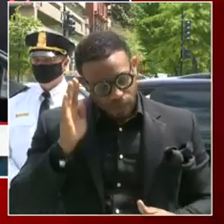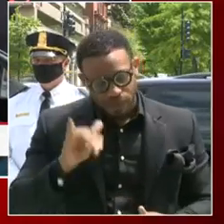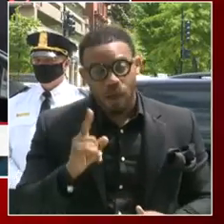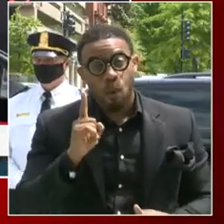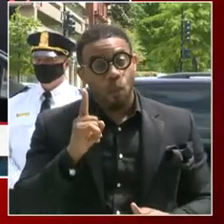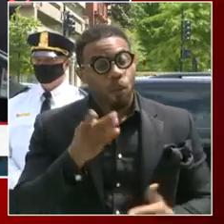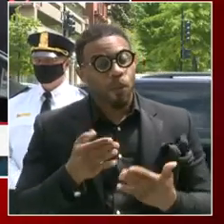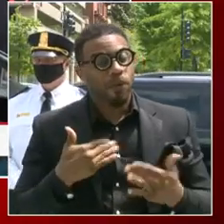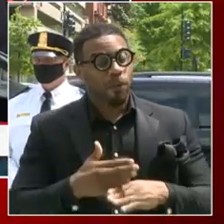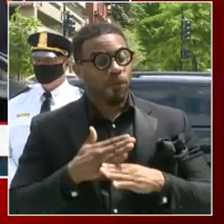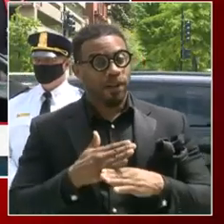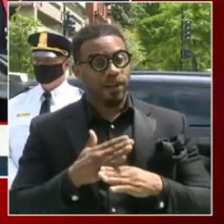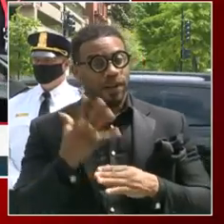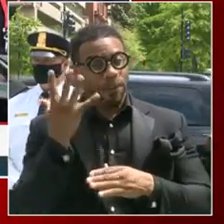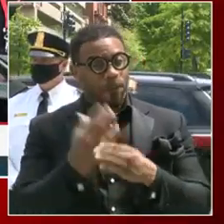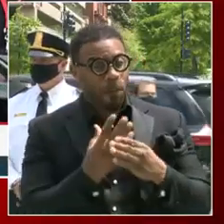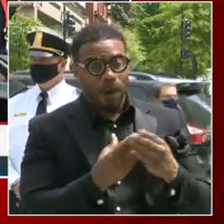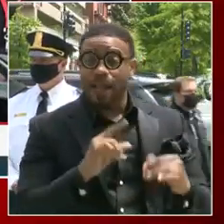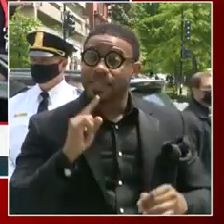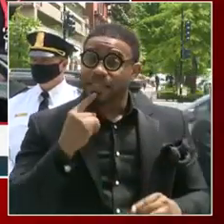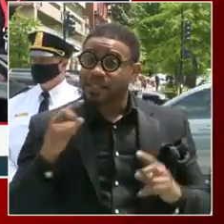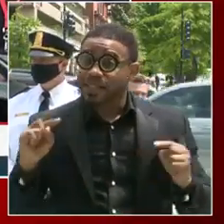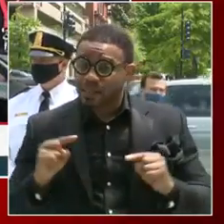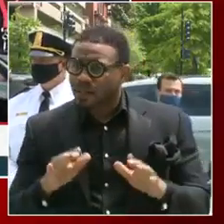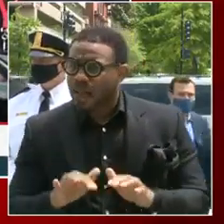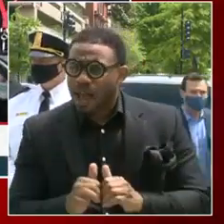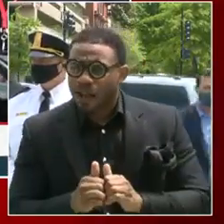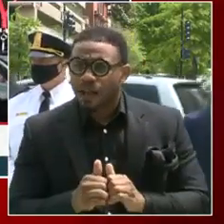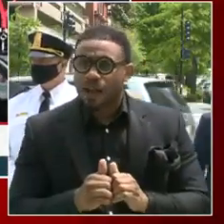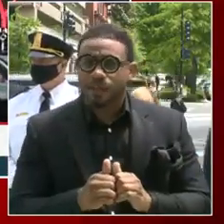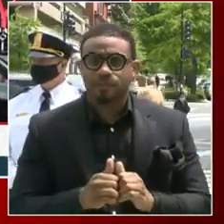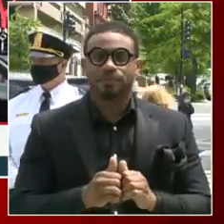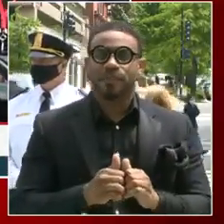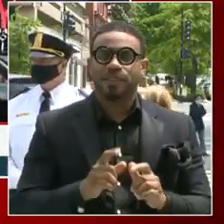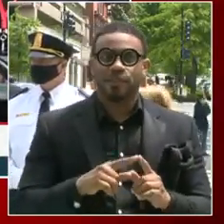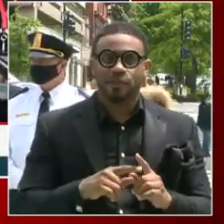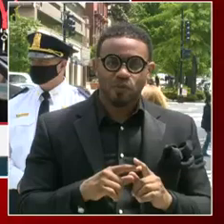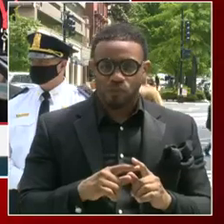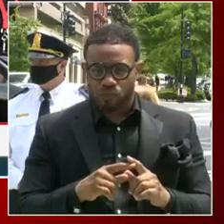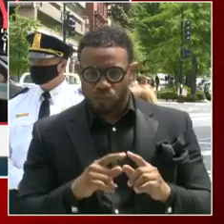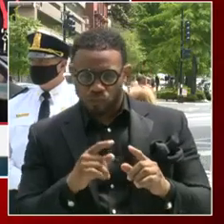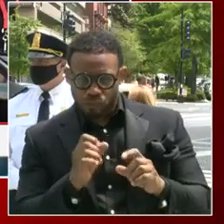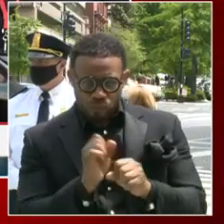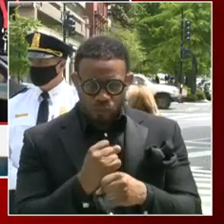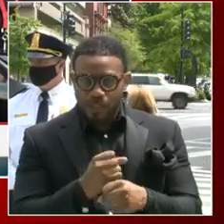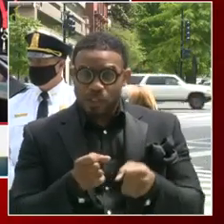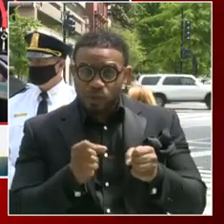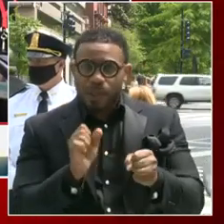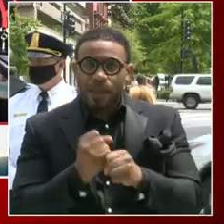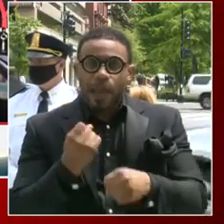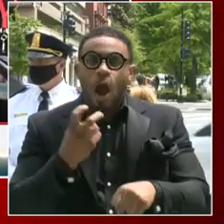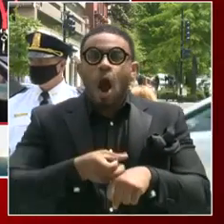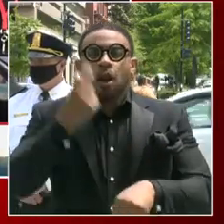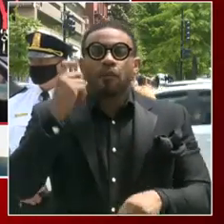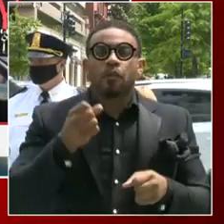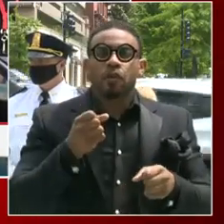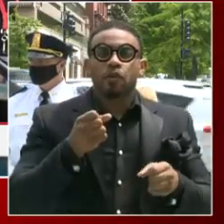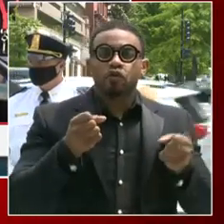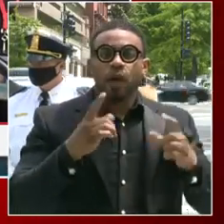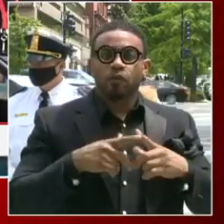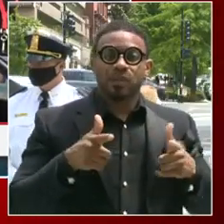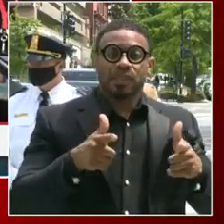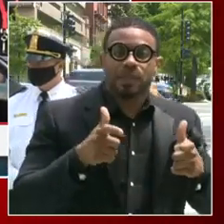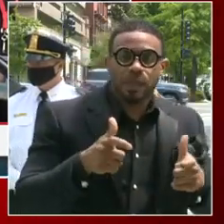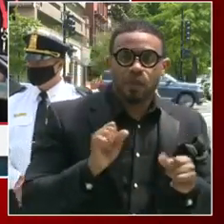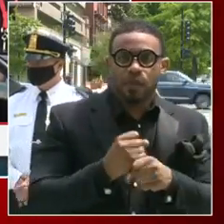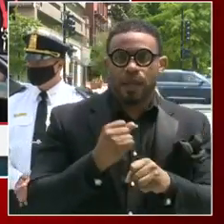one of the ways that we prevent fatalities and serious injuries on our roadways is to engineer streets that make it harder for drivers to speed and